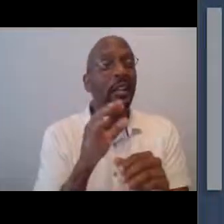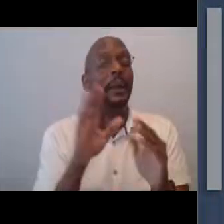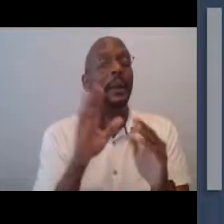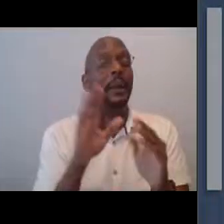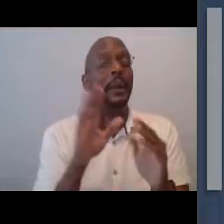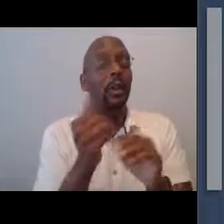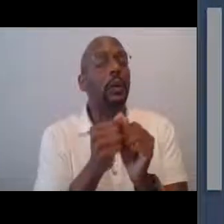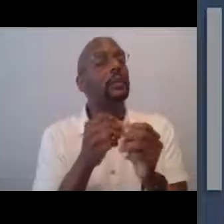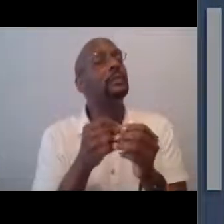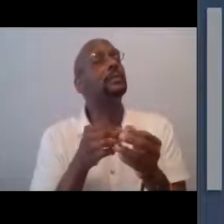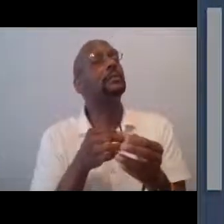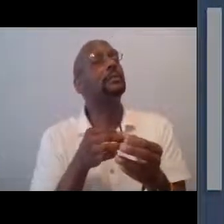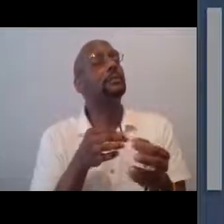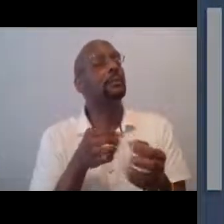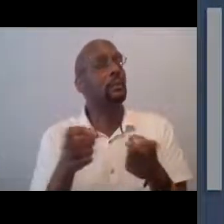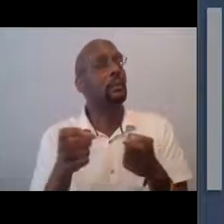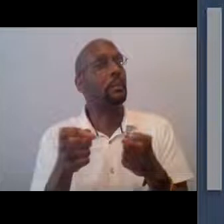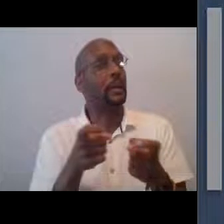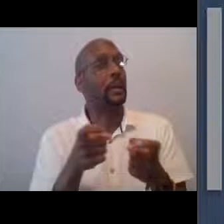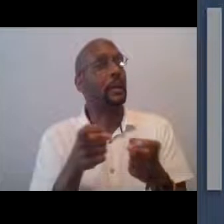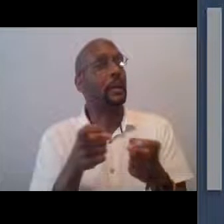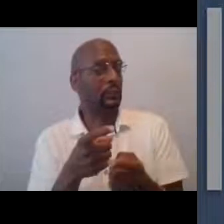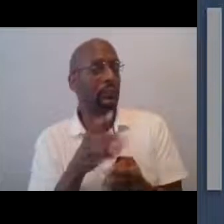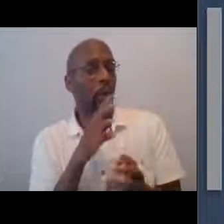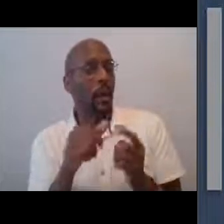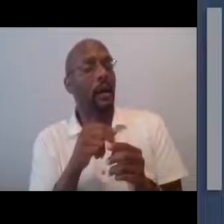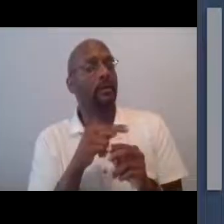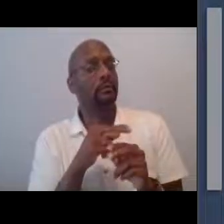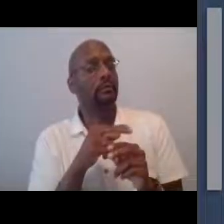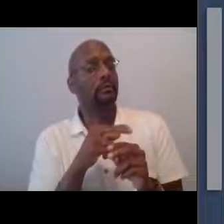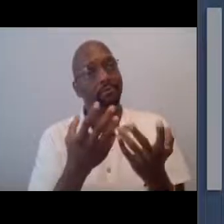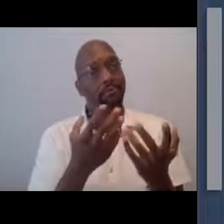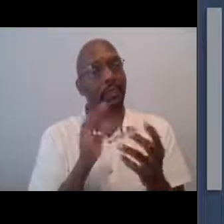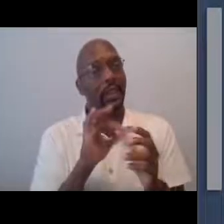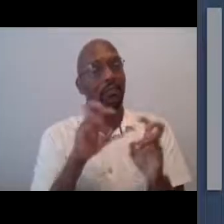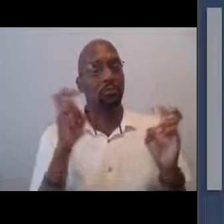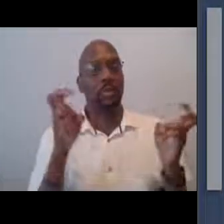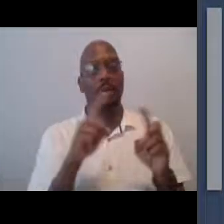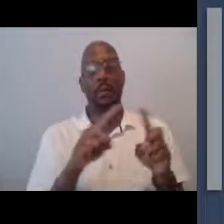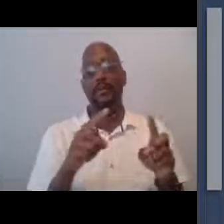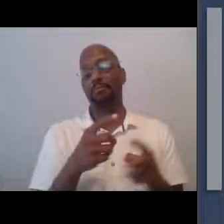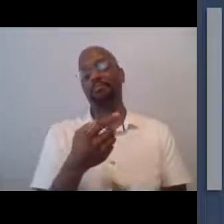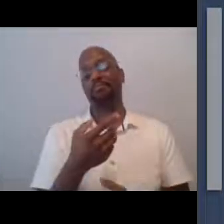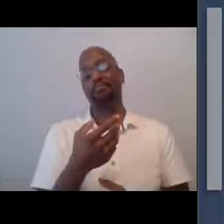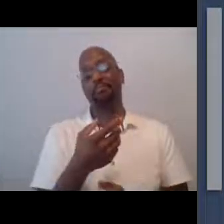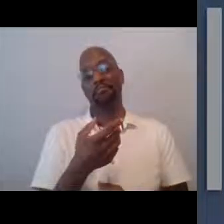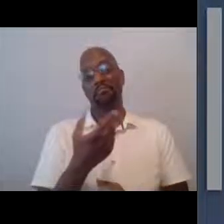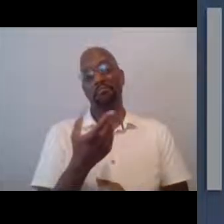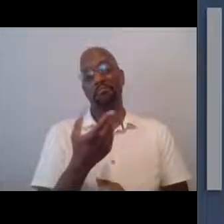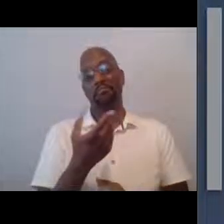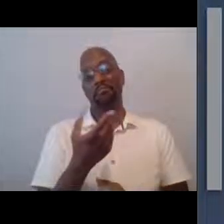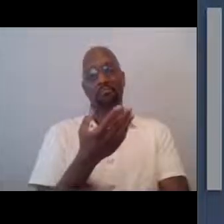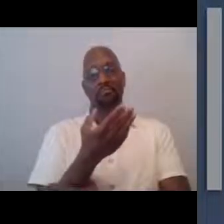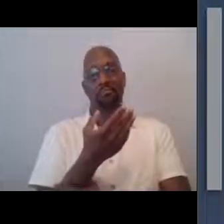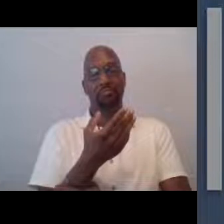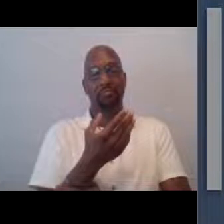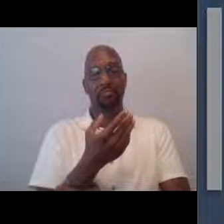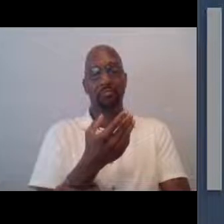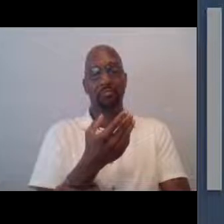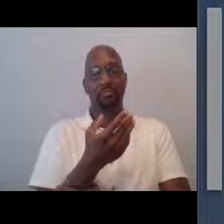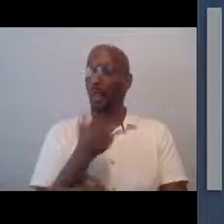from Caltrans so that they can meet to talk about that. But if very quickly, Commissioner, why am I wanting to call you